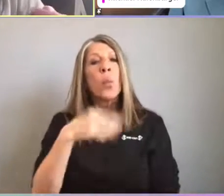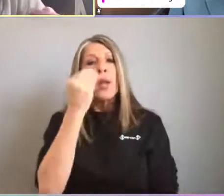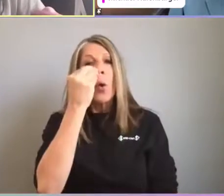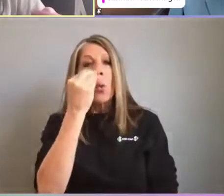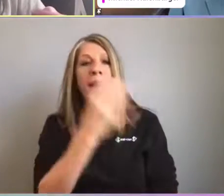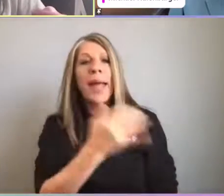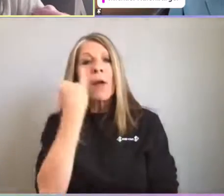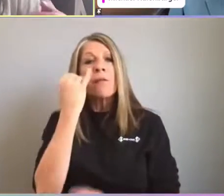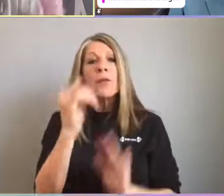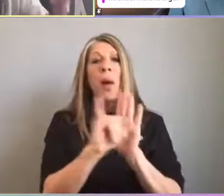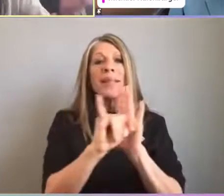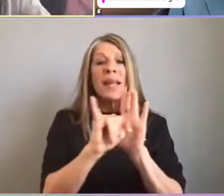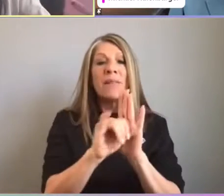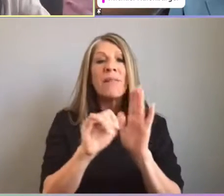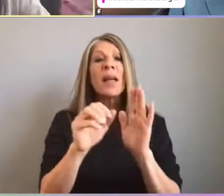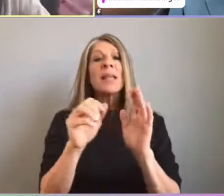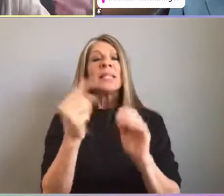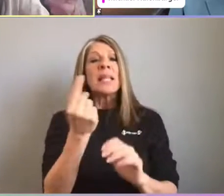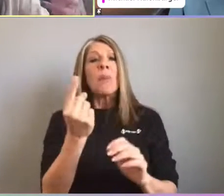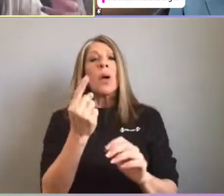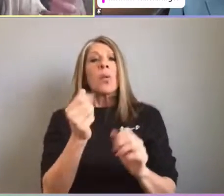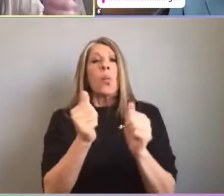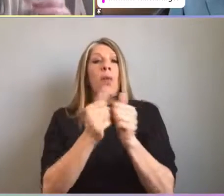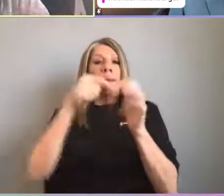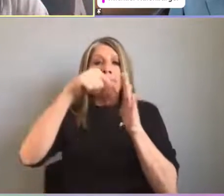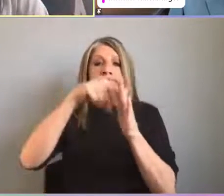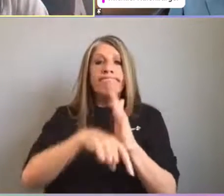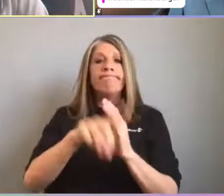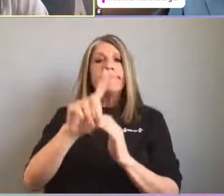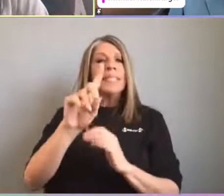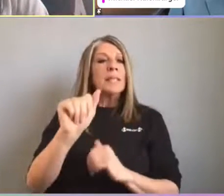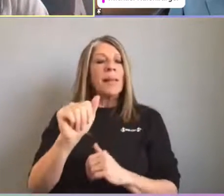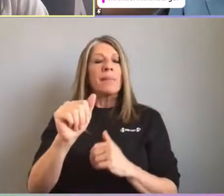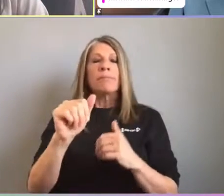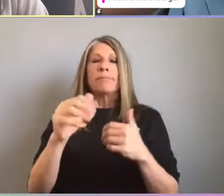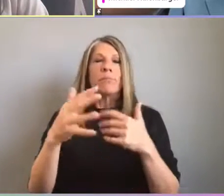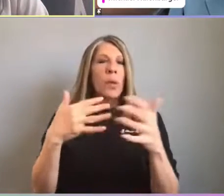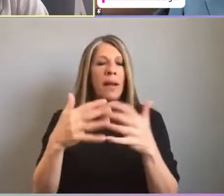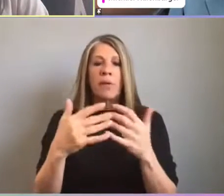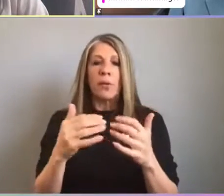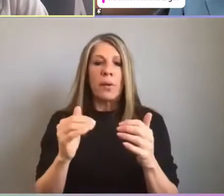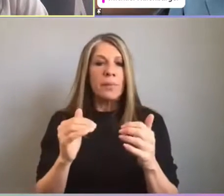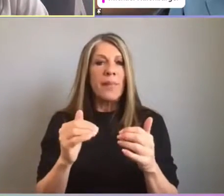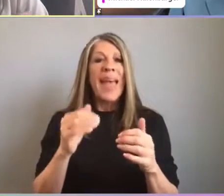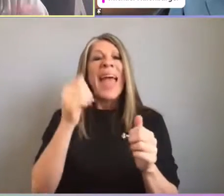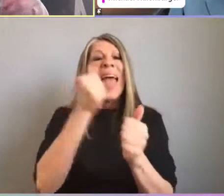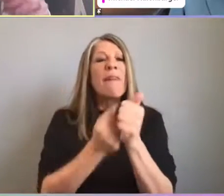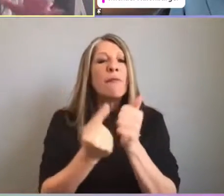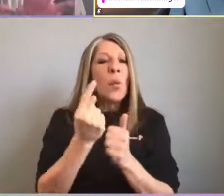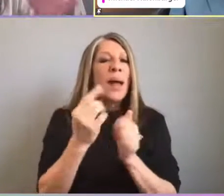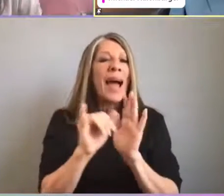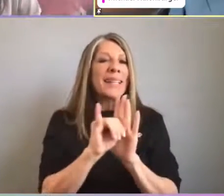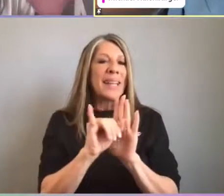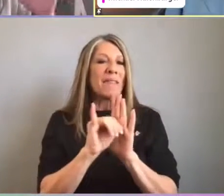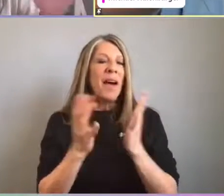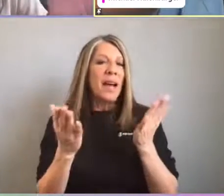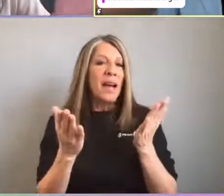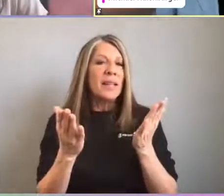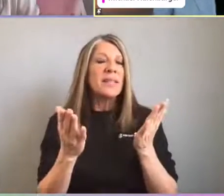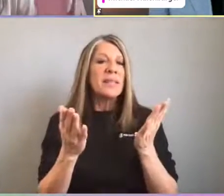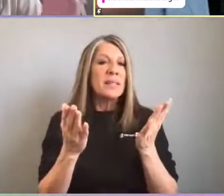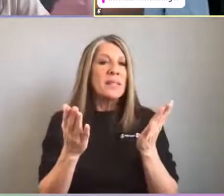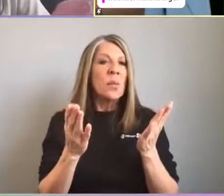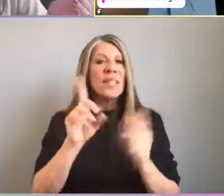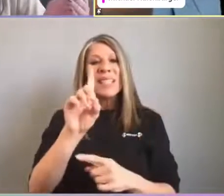you identify as somebody with a profound or however you want to say it. Everybody identifies. Profound disability